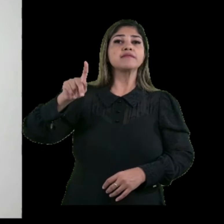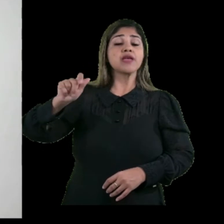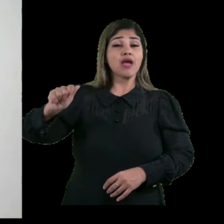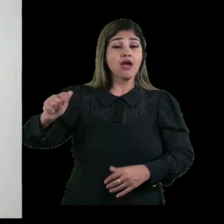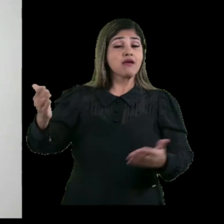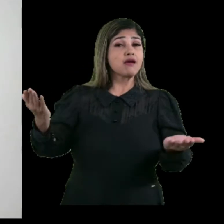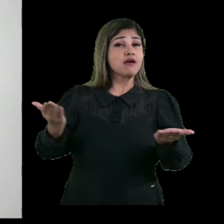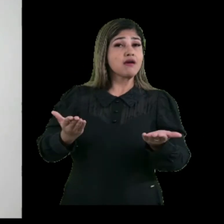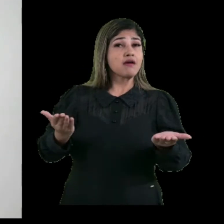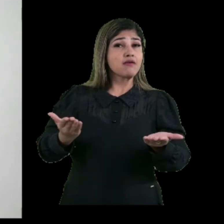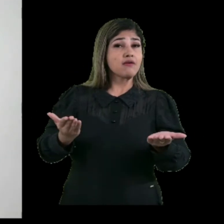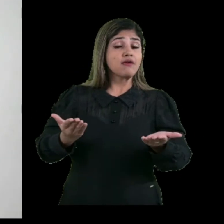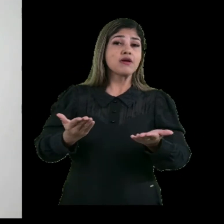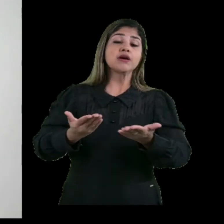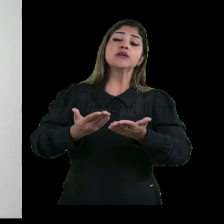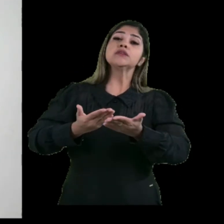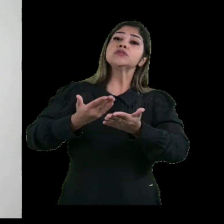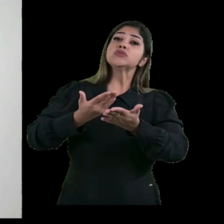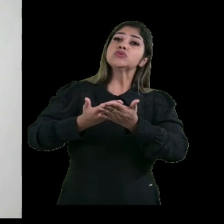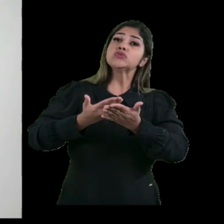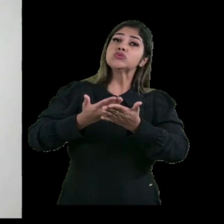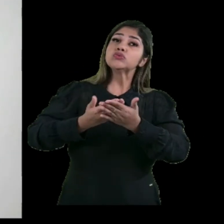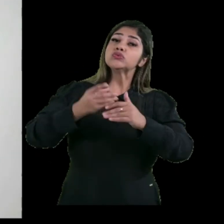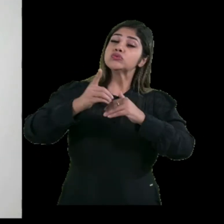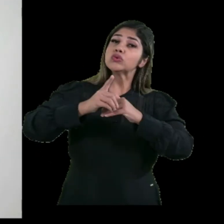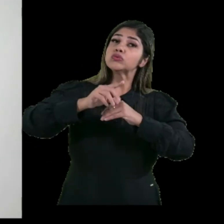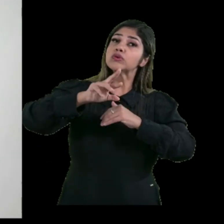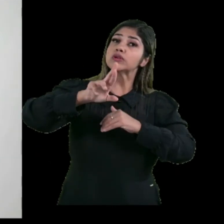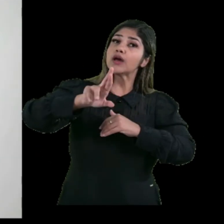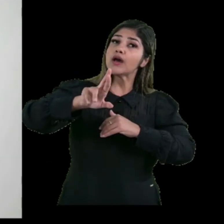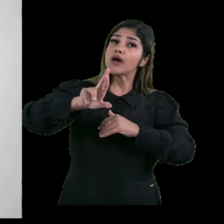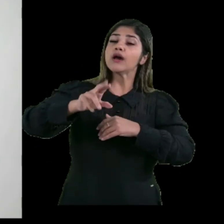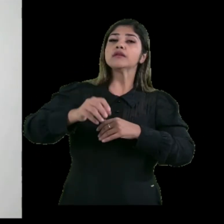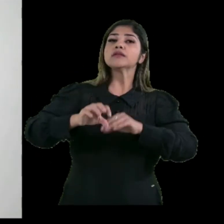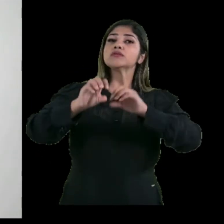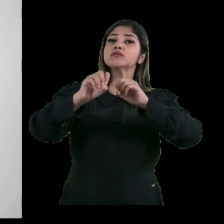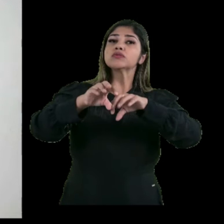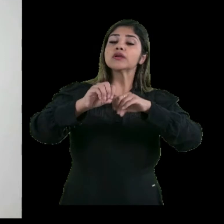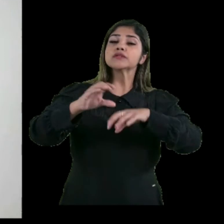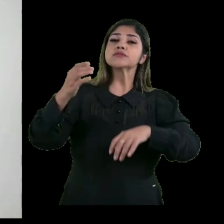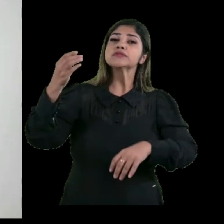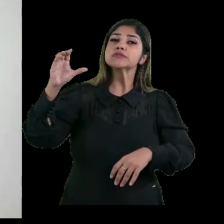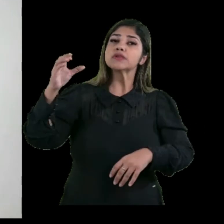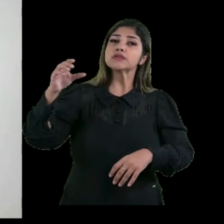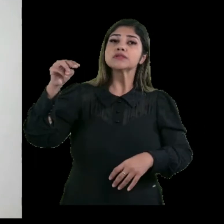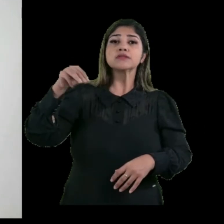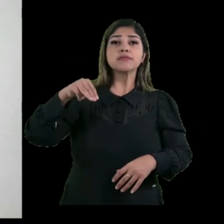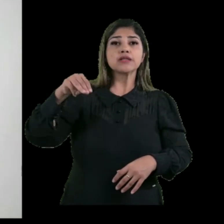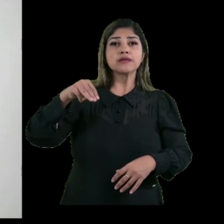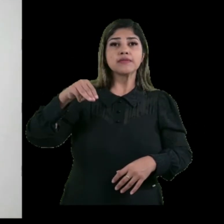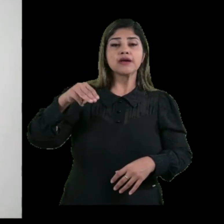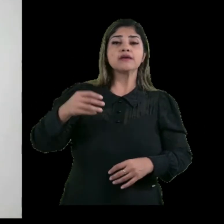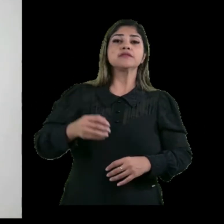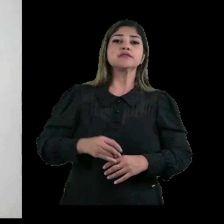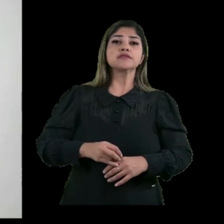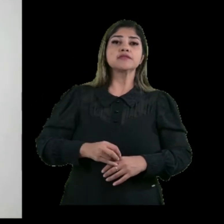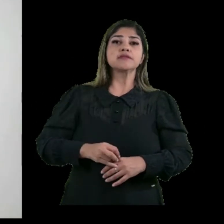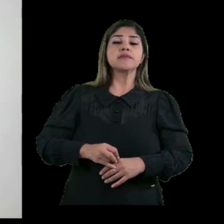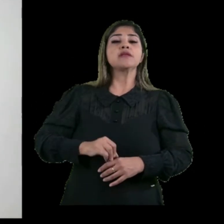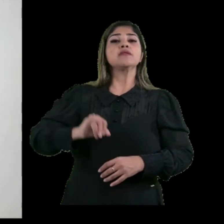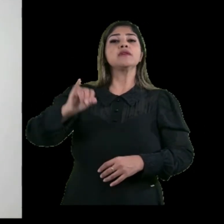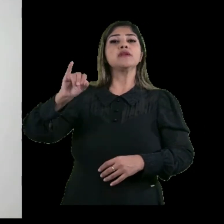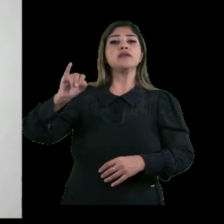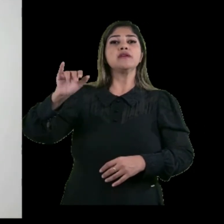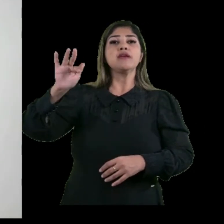I'm currently studying to get my doctorate in Science and Mathematics Education at the UFPA.